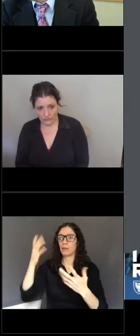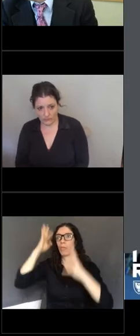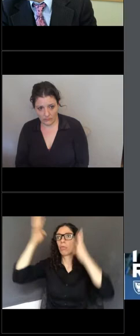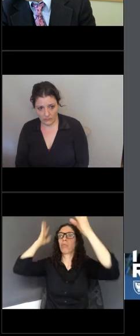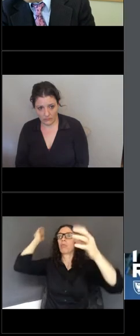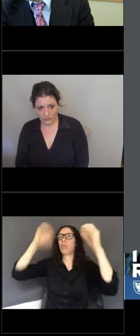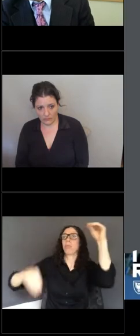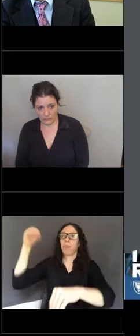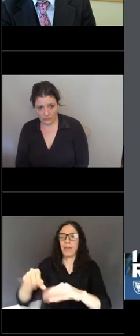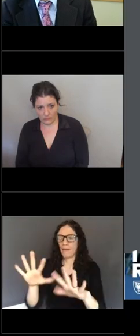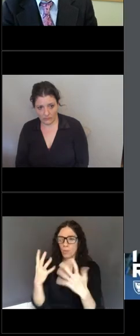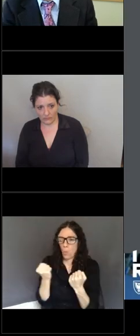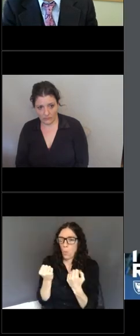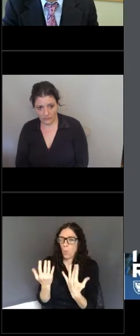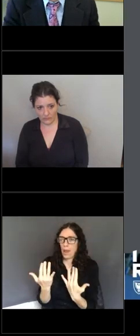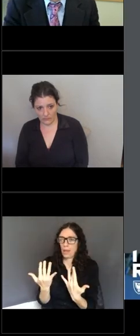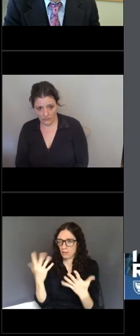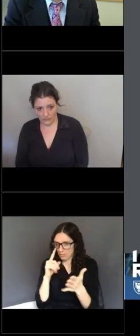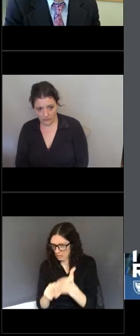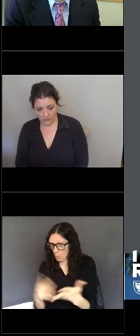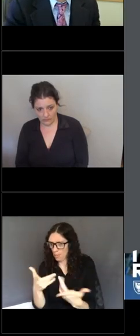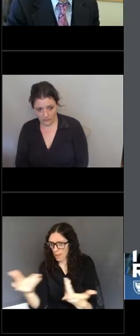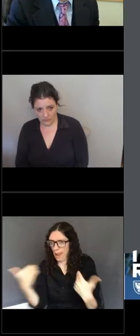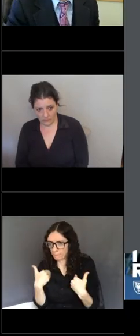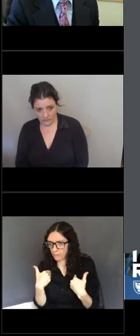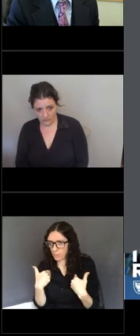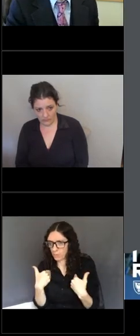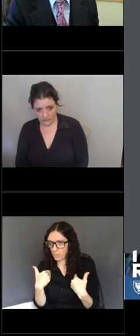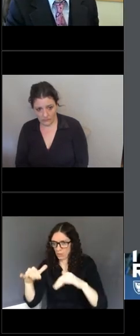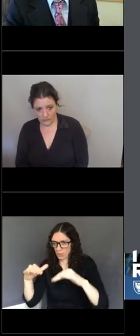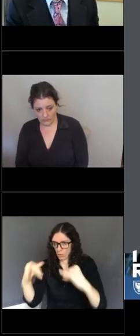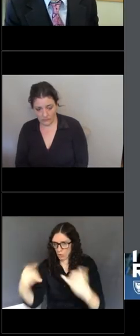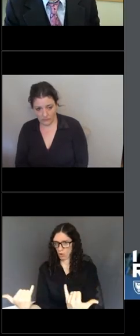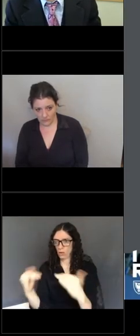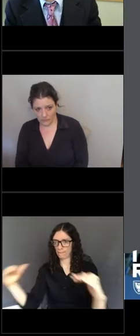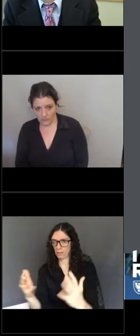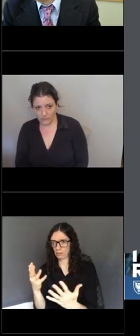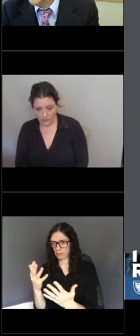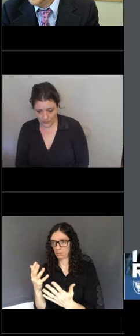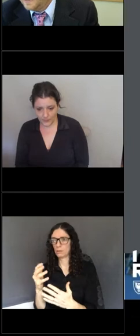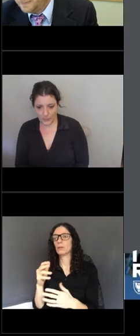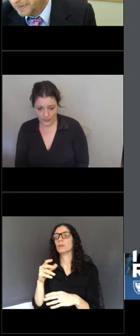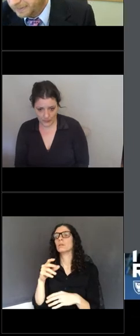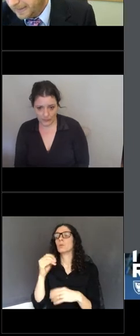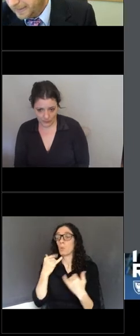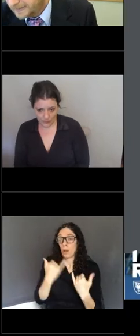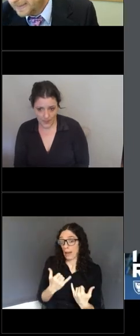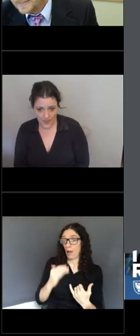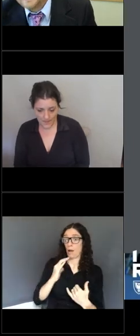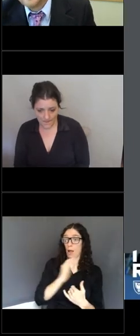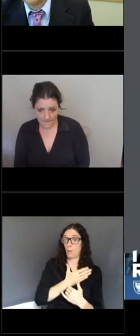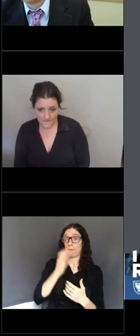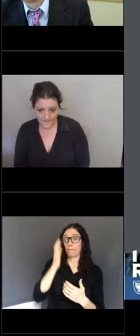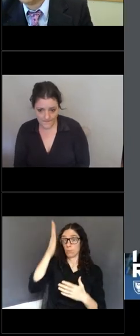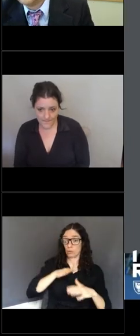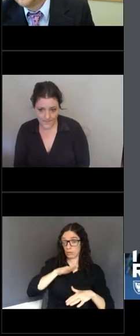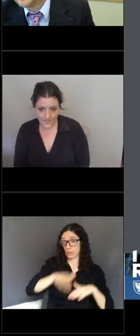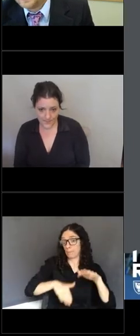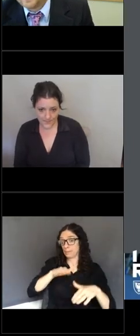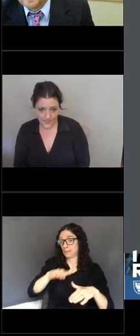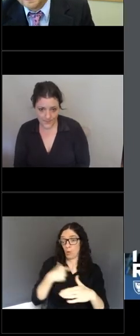For us, as it stands right now, our future steps, which we've started to put into place,